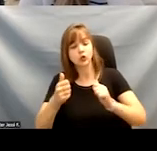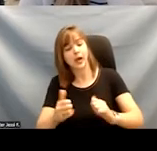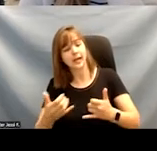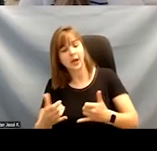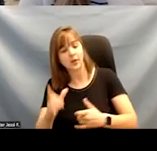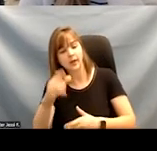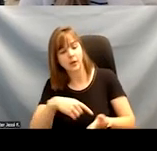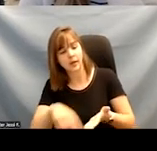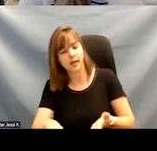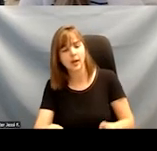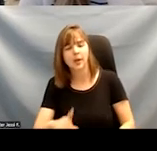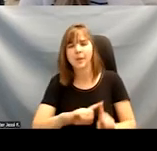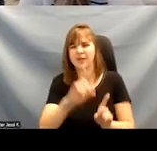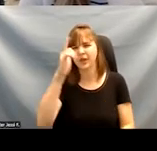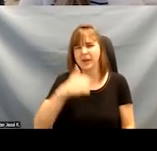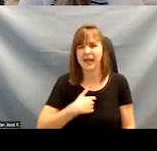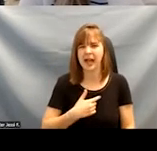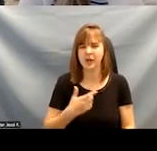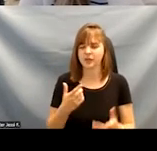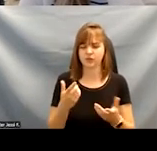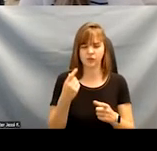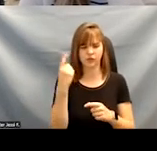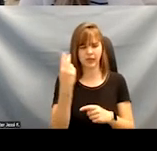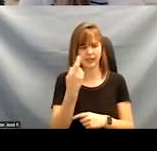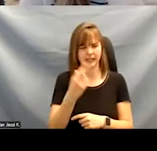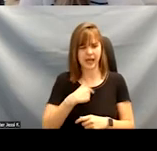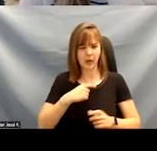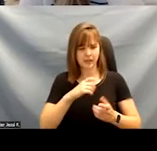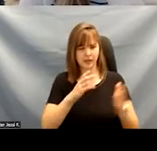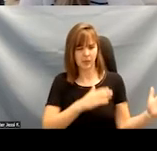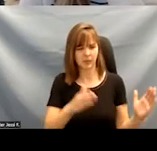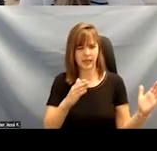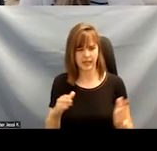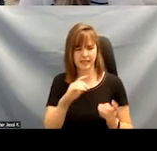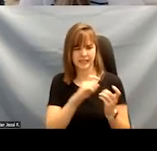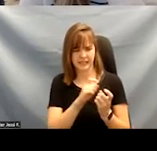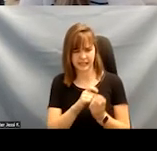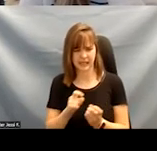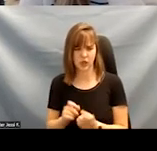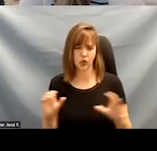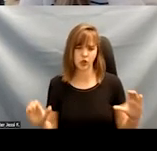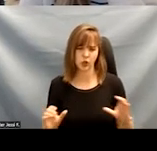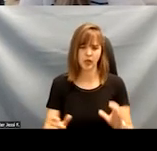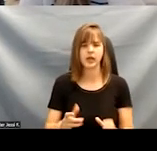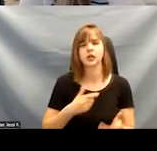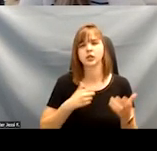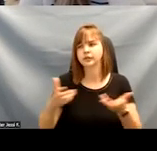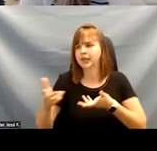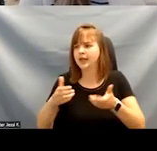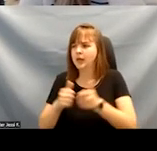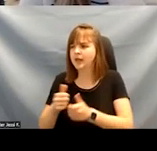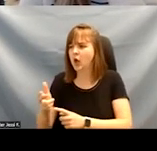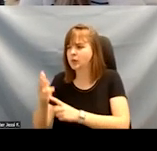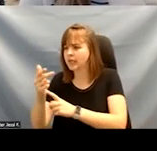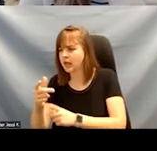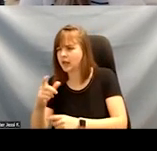come along. Great. And then I was actually planning every little detail and doing all these things, talking to vendors, finding, you know,